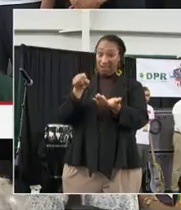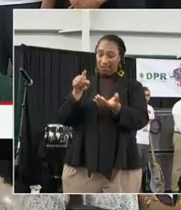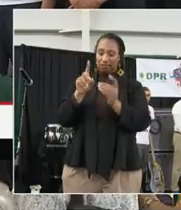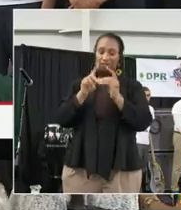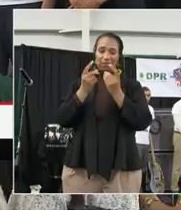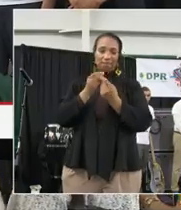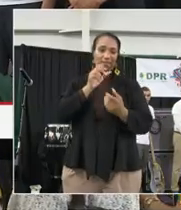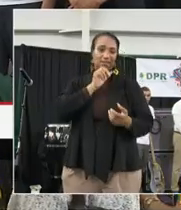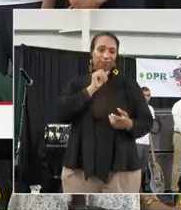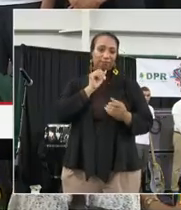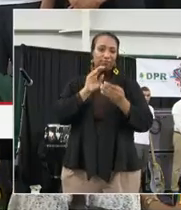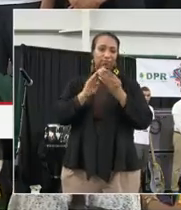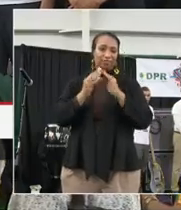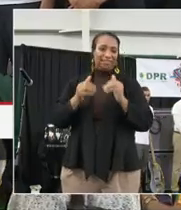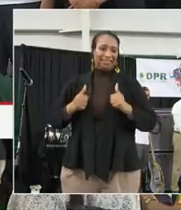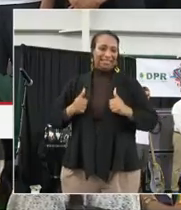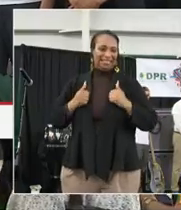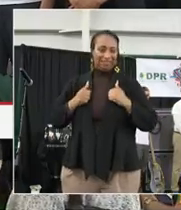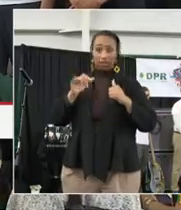you each and every day.